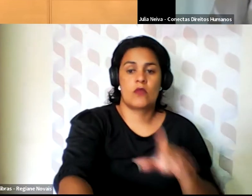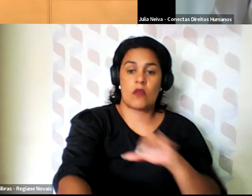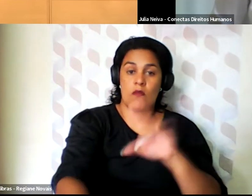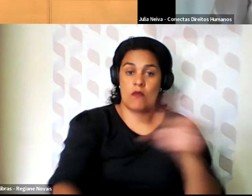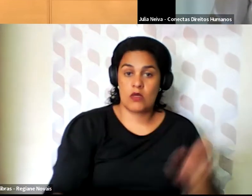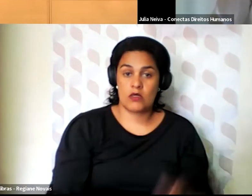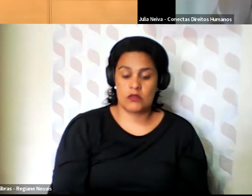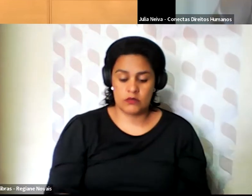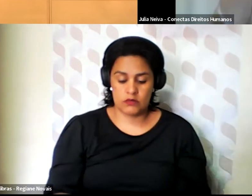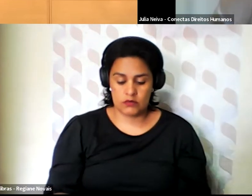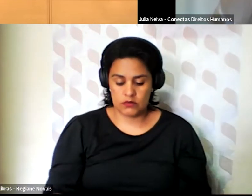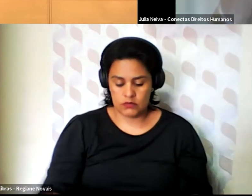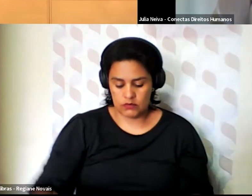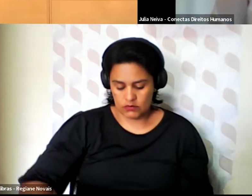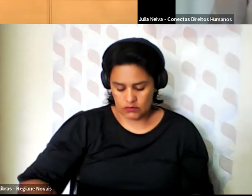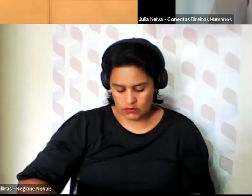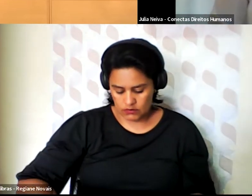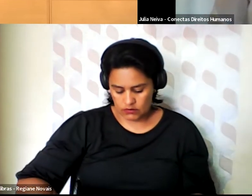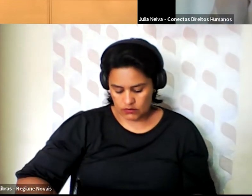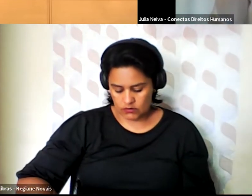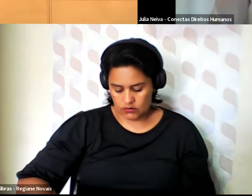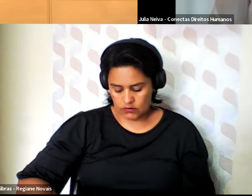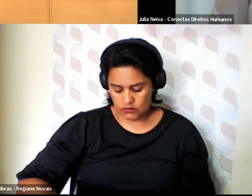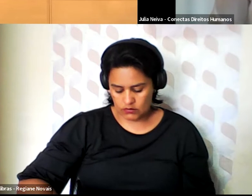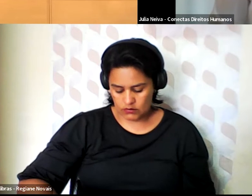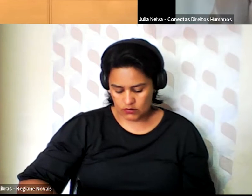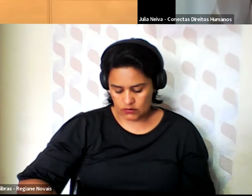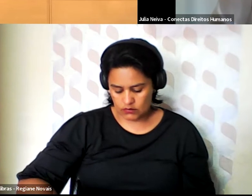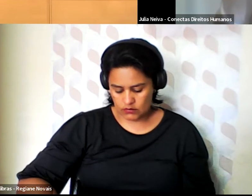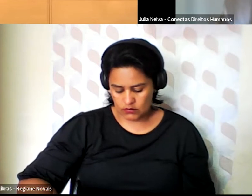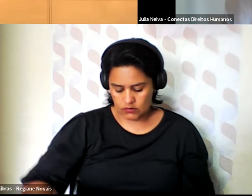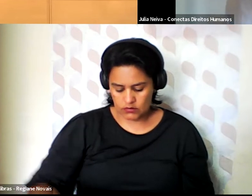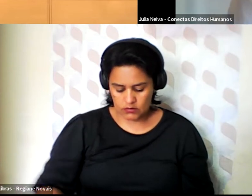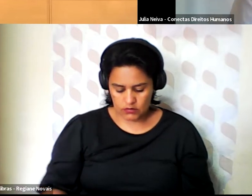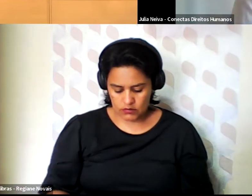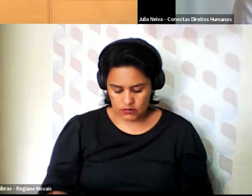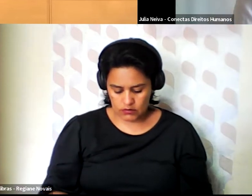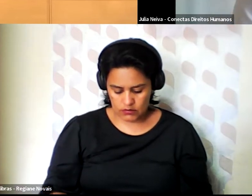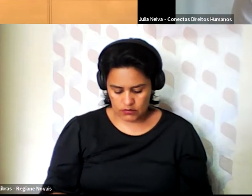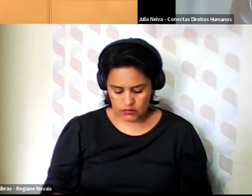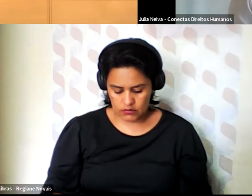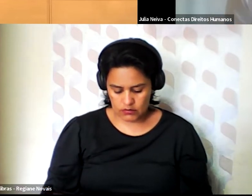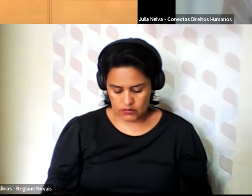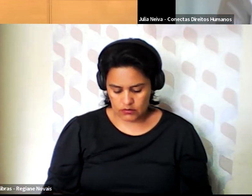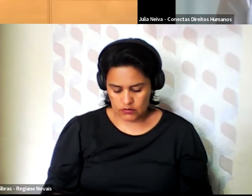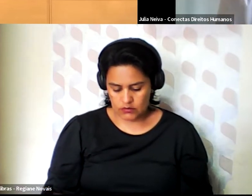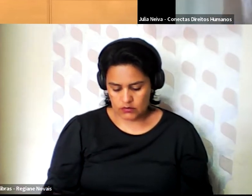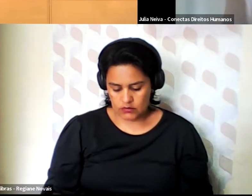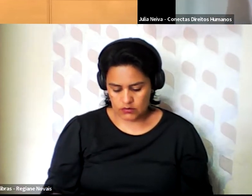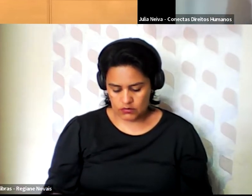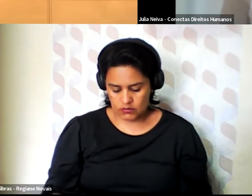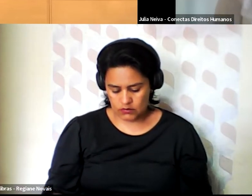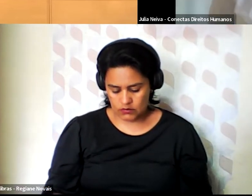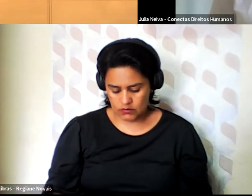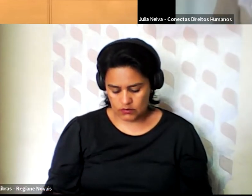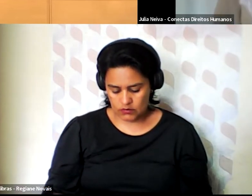to earthquake standards, right? But I will explain to the committee. I'll come to the committee and I'll explain to the committee, listen, Brazil doesn't have earthquakes. I won't